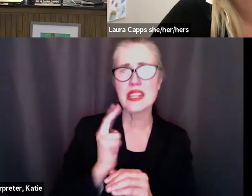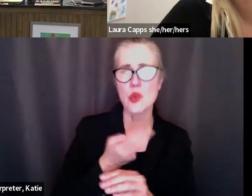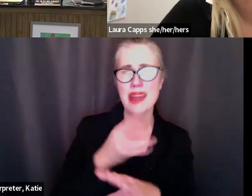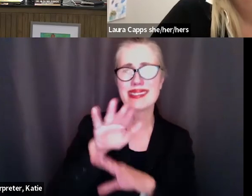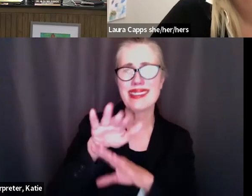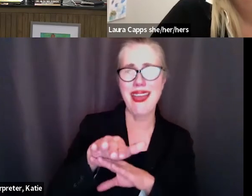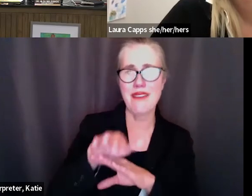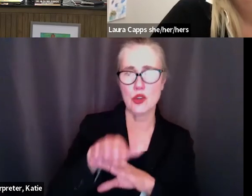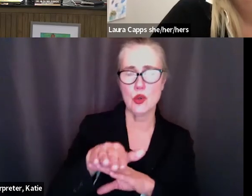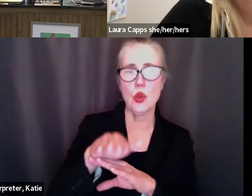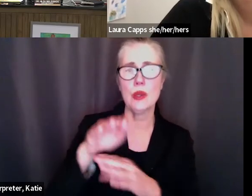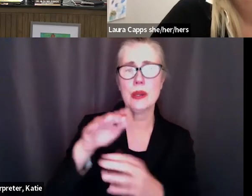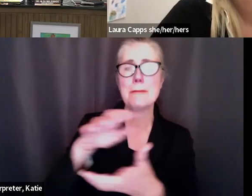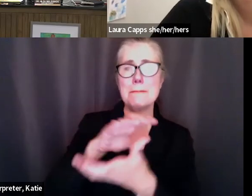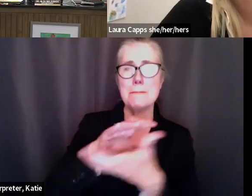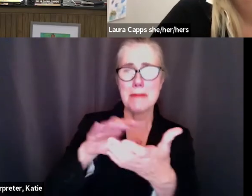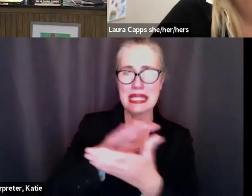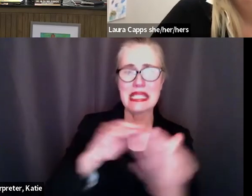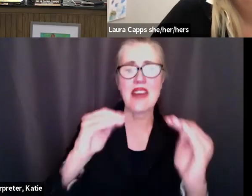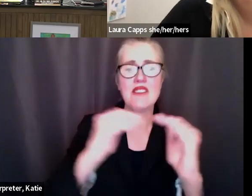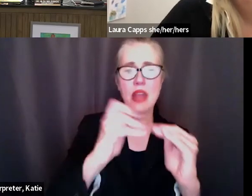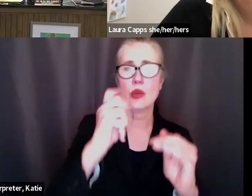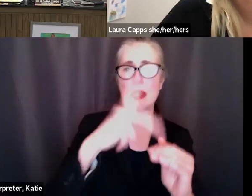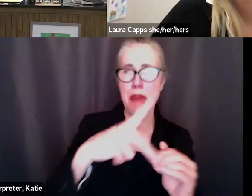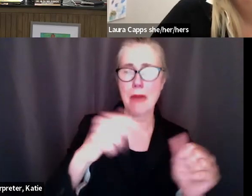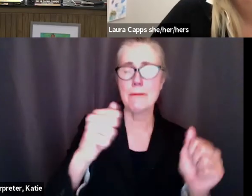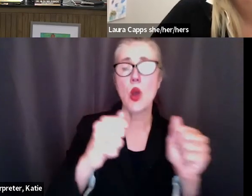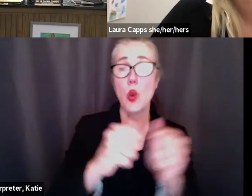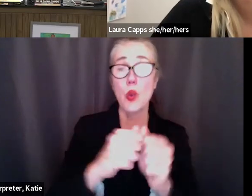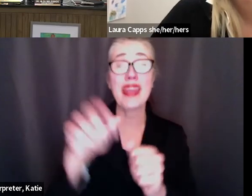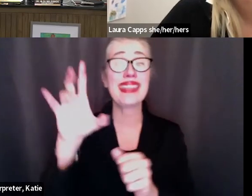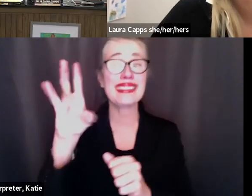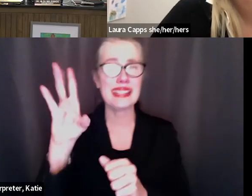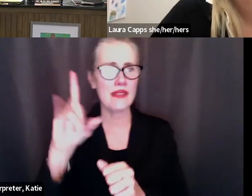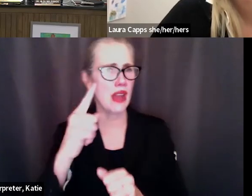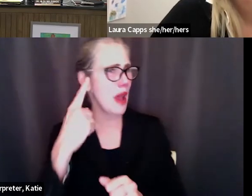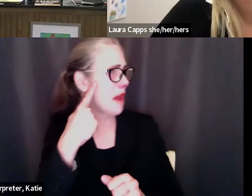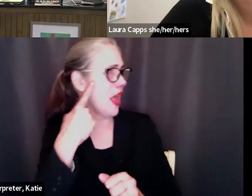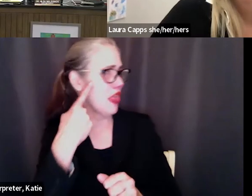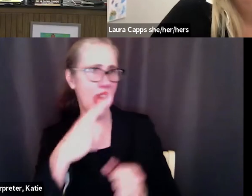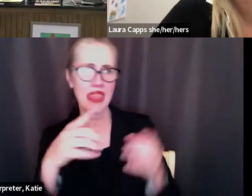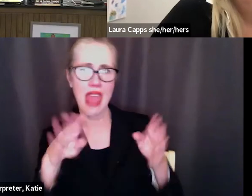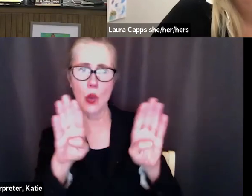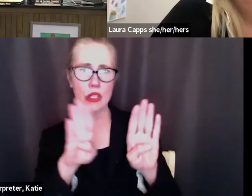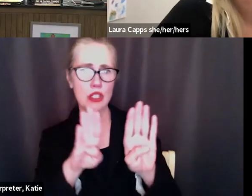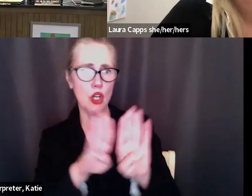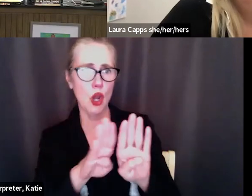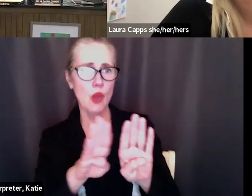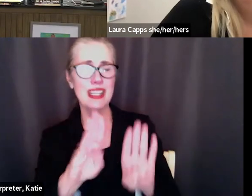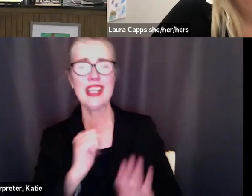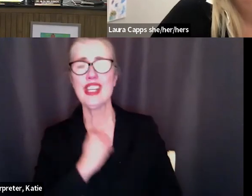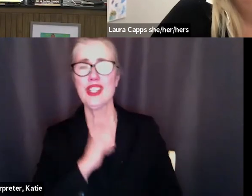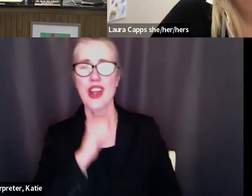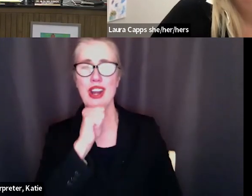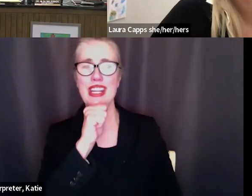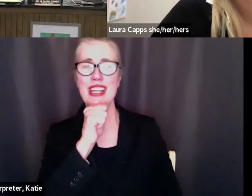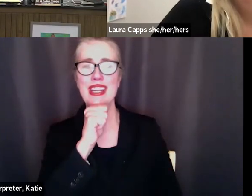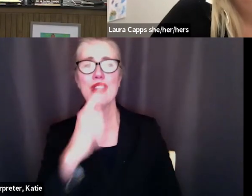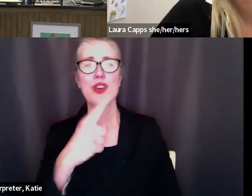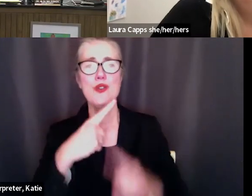so my understanding is that that item was close oh sorry you're not using your mic